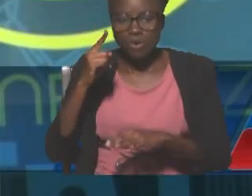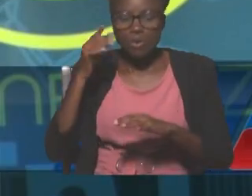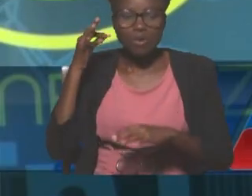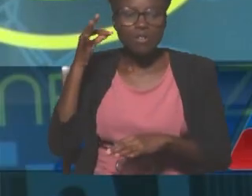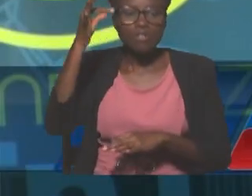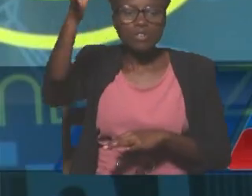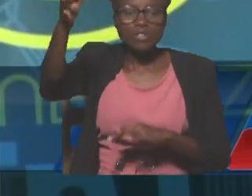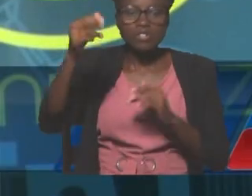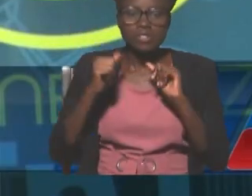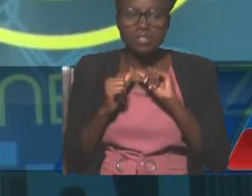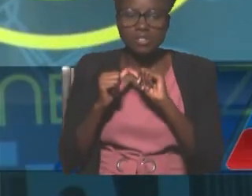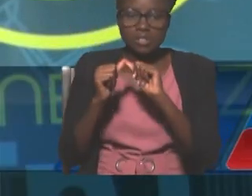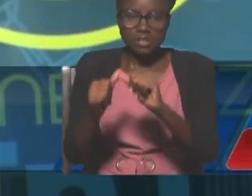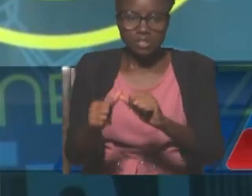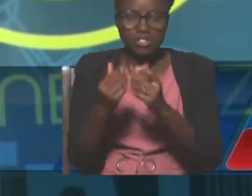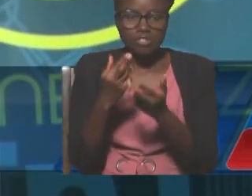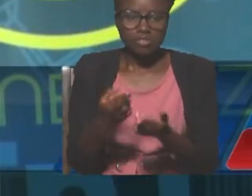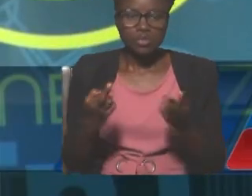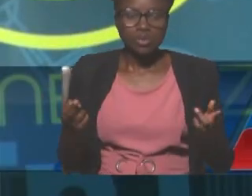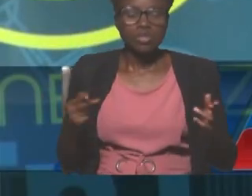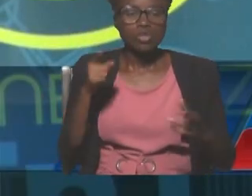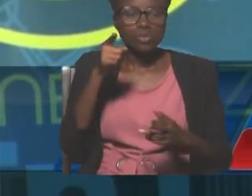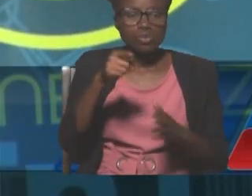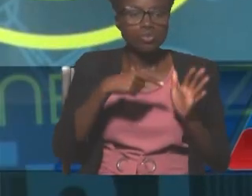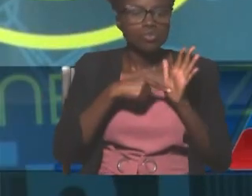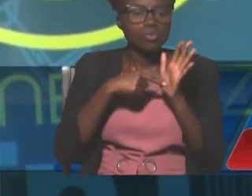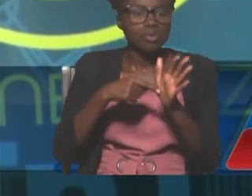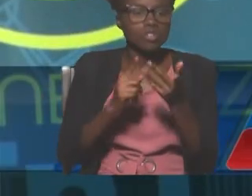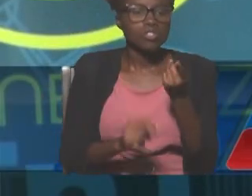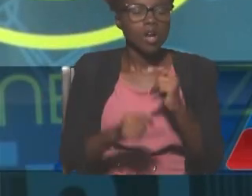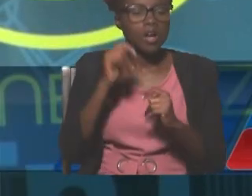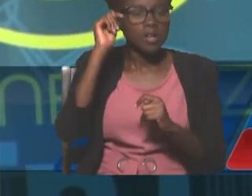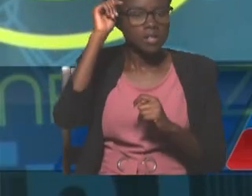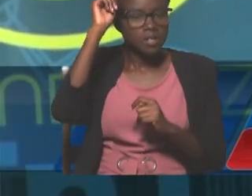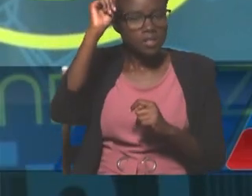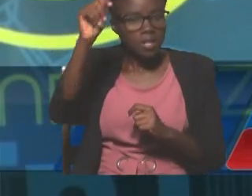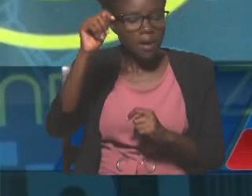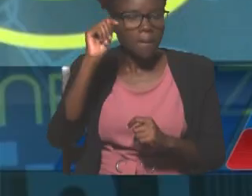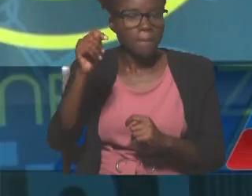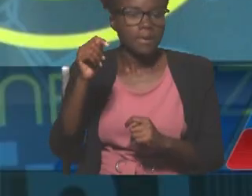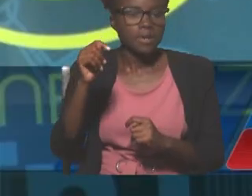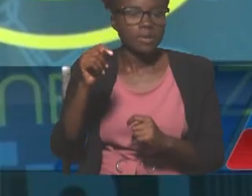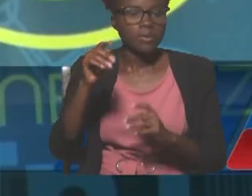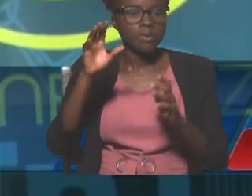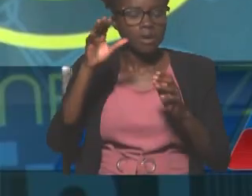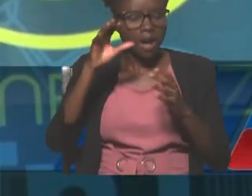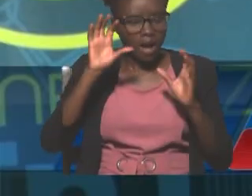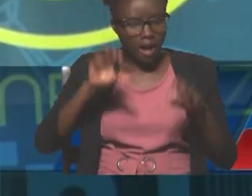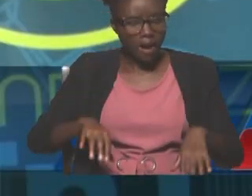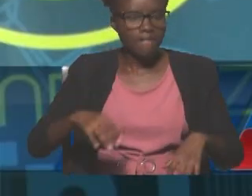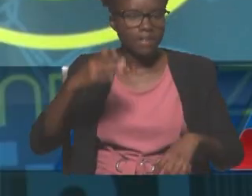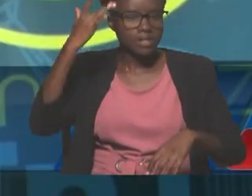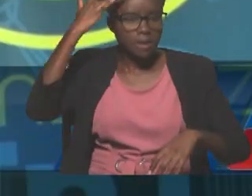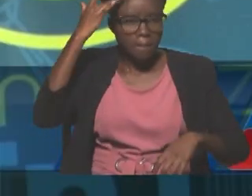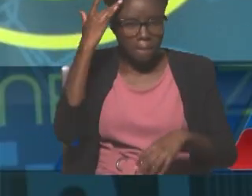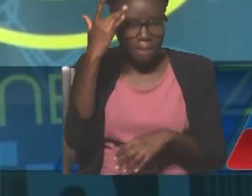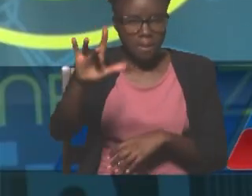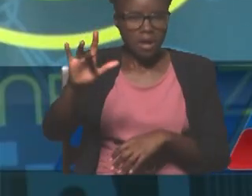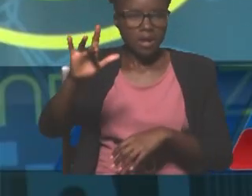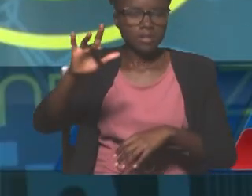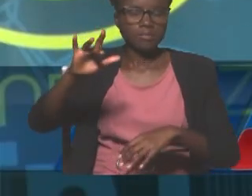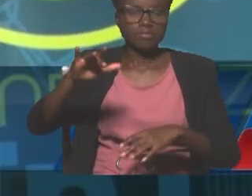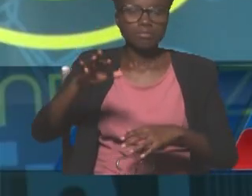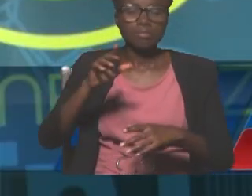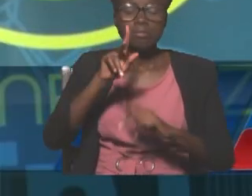are showing Trinidad and Tobago what the future can be, a country led by intelligent,